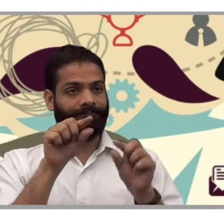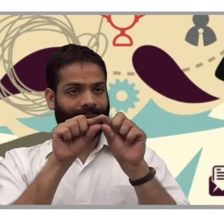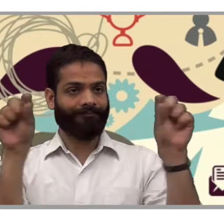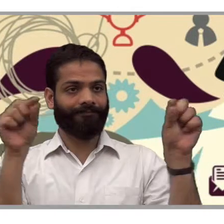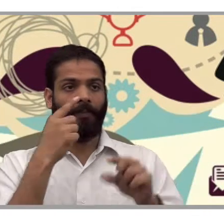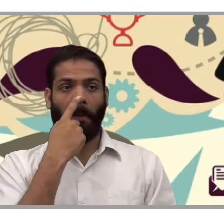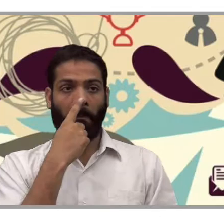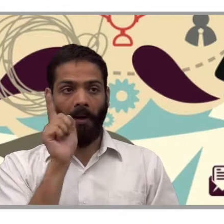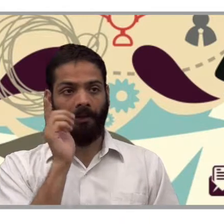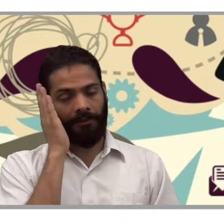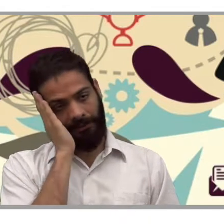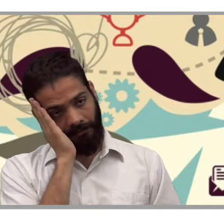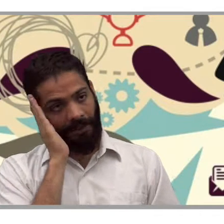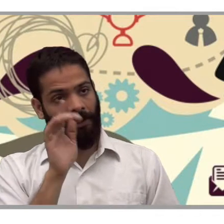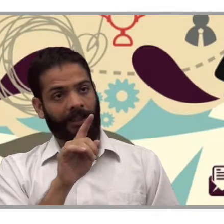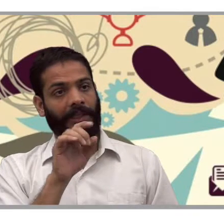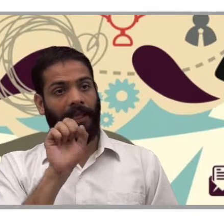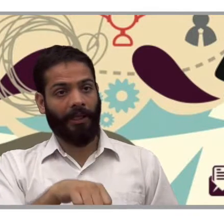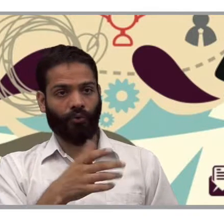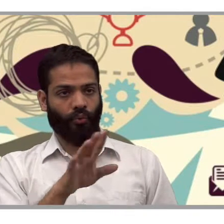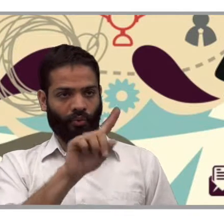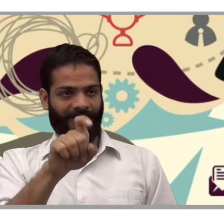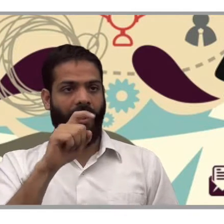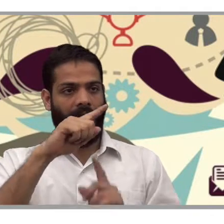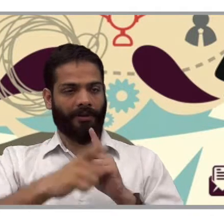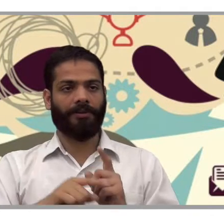Now, with respect to yes-no questions,